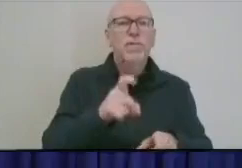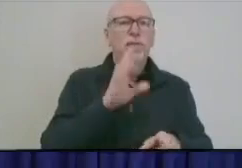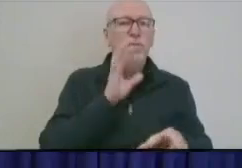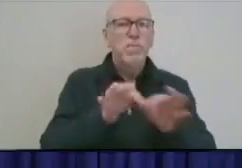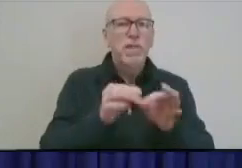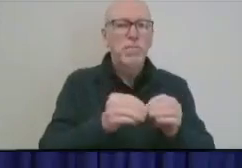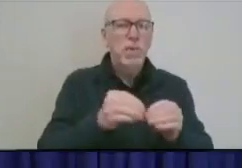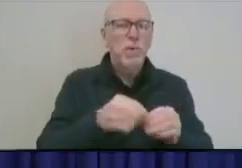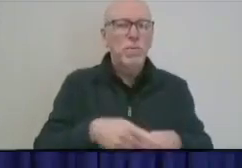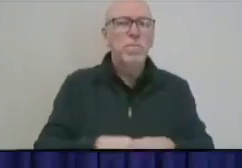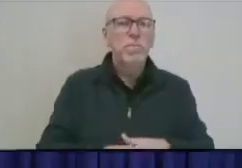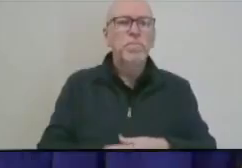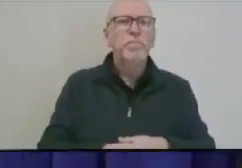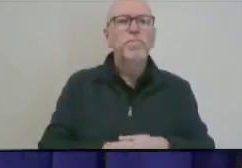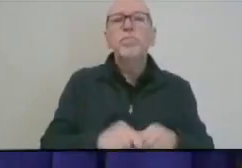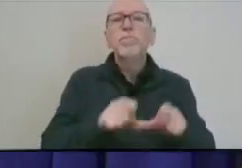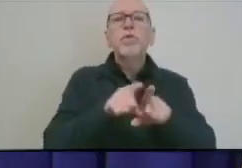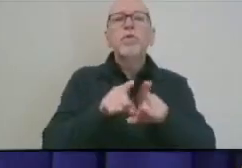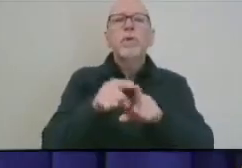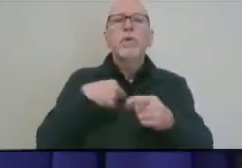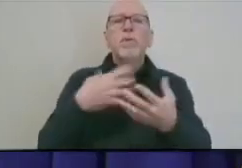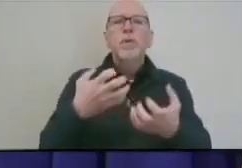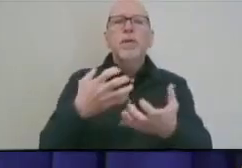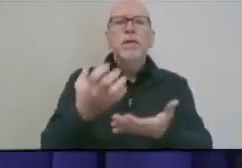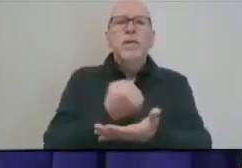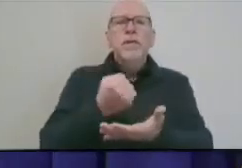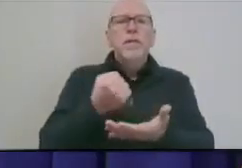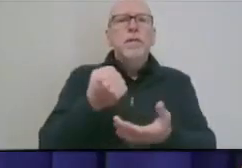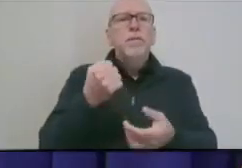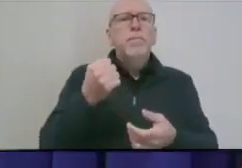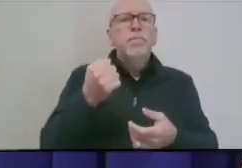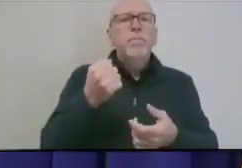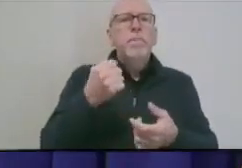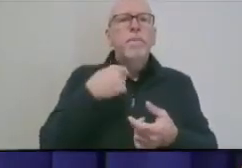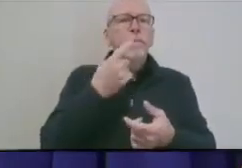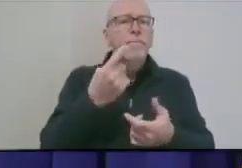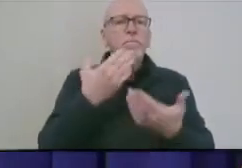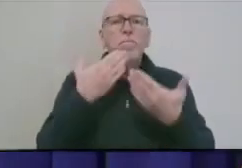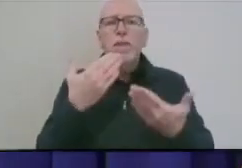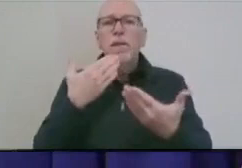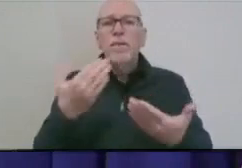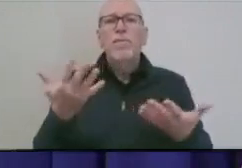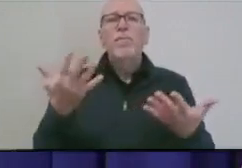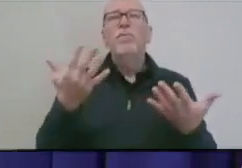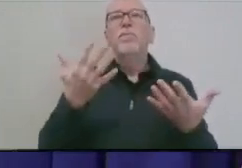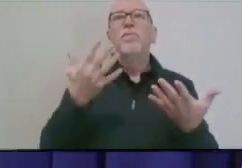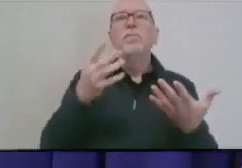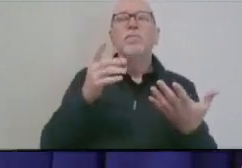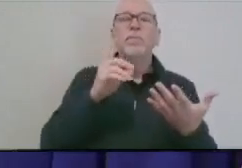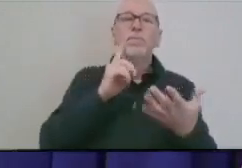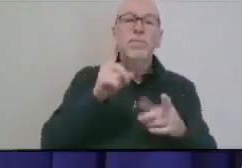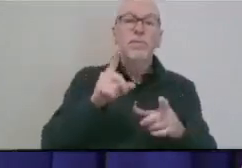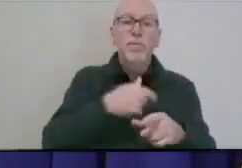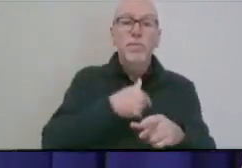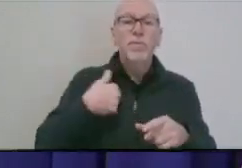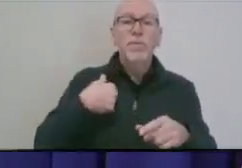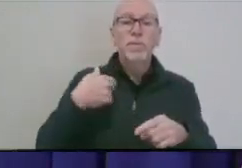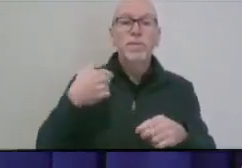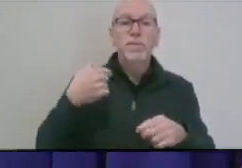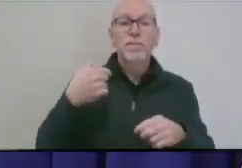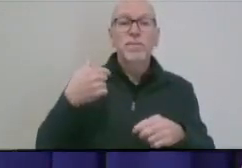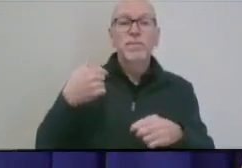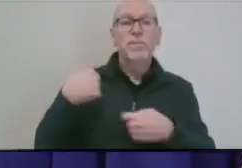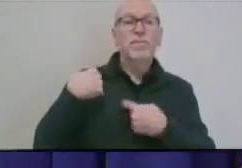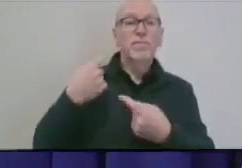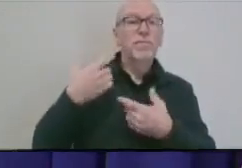second. I also want to take a moment just to say thank you. Obviously, as we've been rolling this